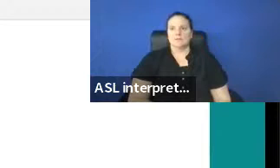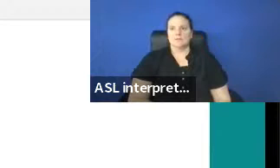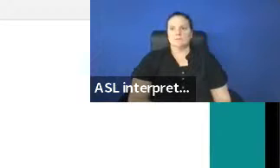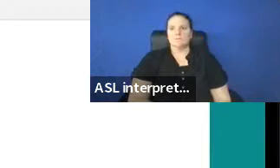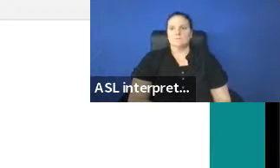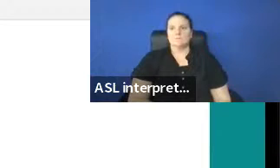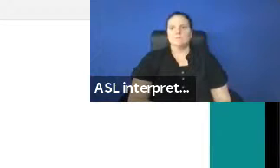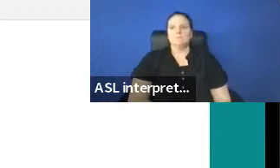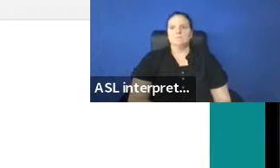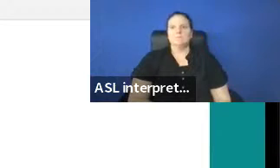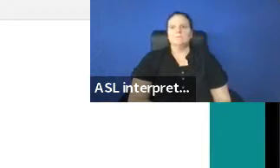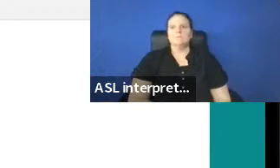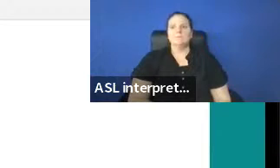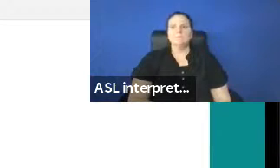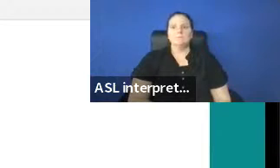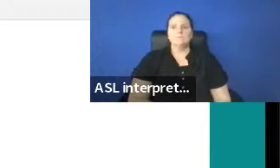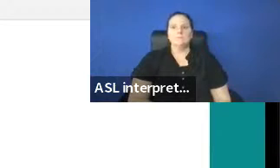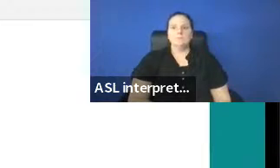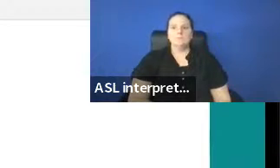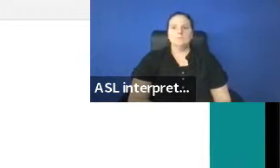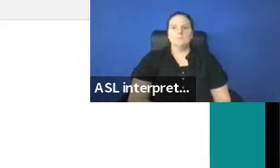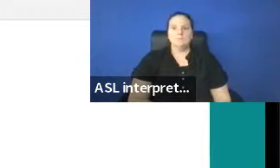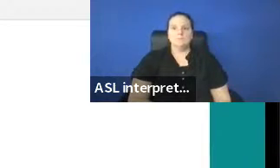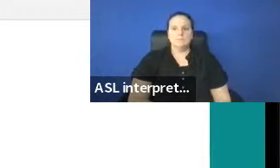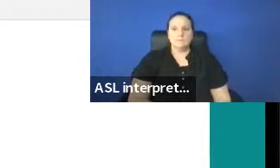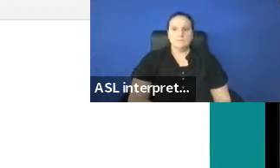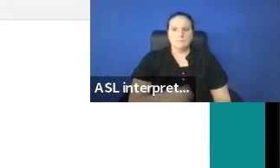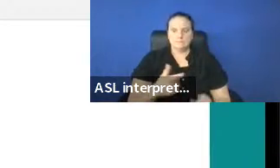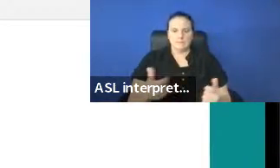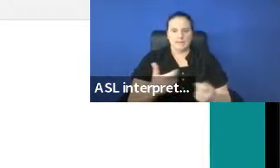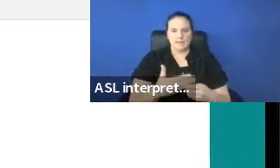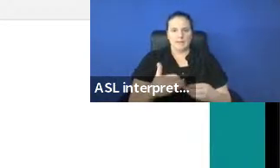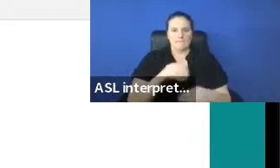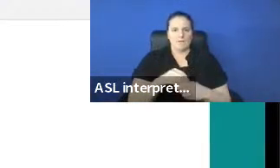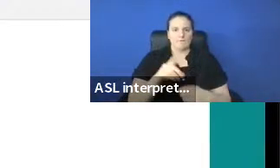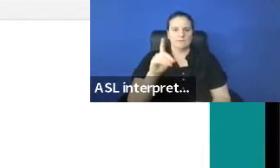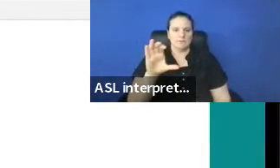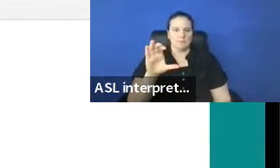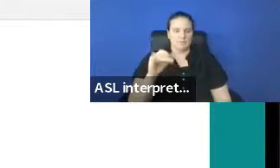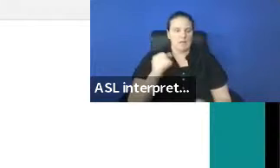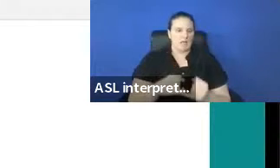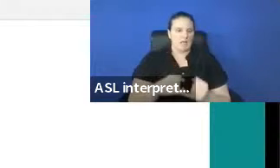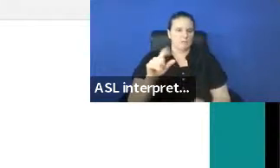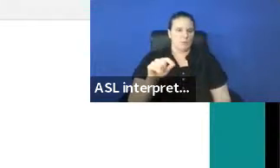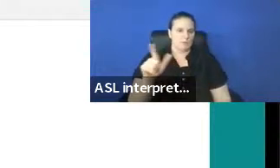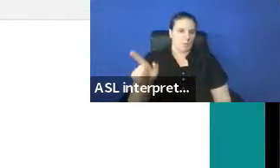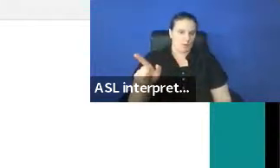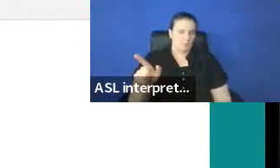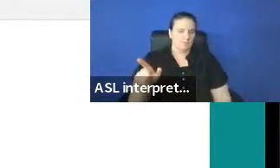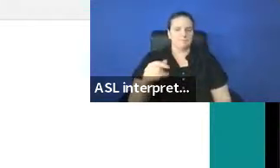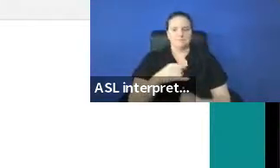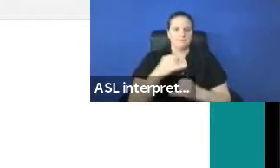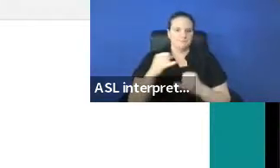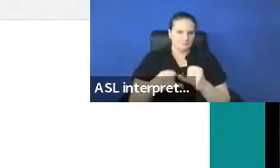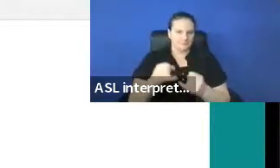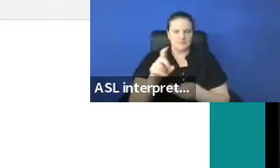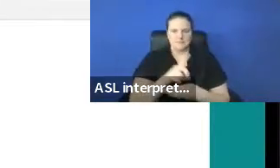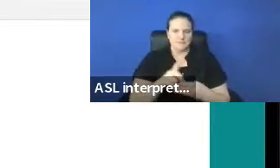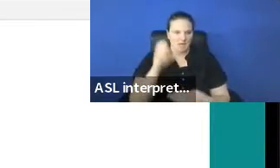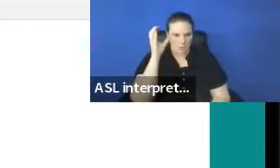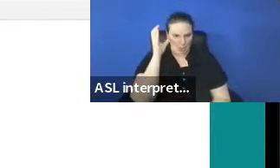that we're trying to do in the end with December, I guess it's the end of 2021, is finalize our design